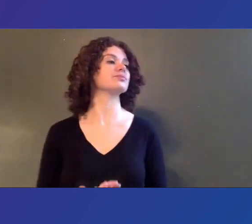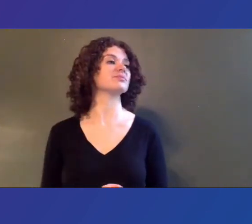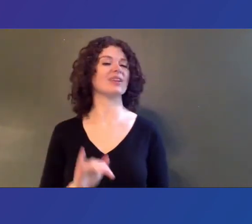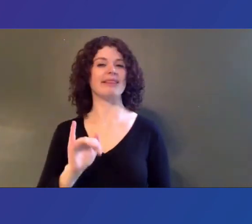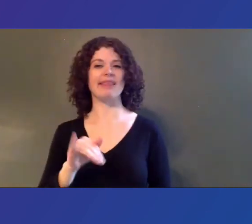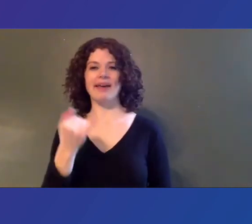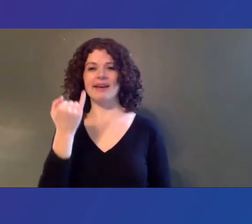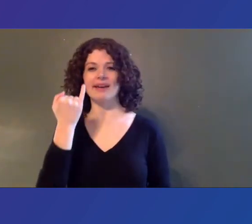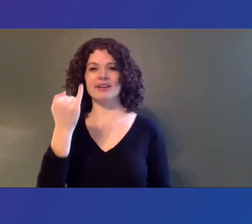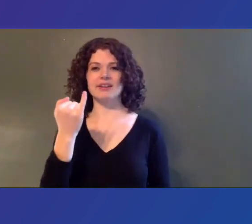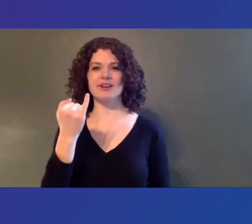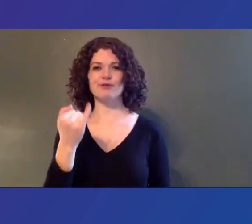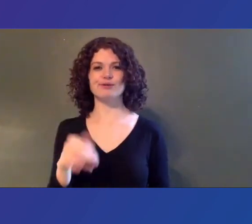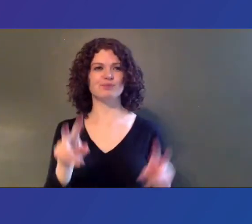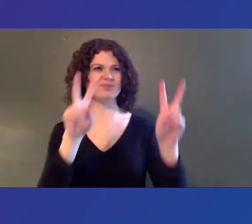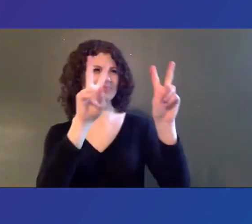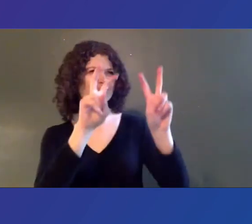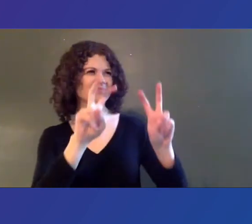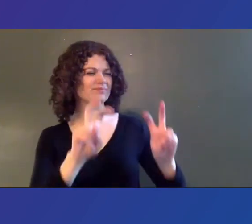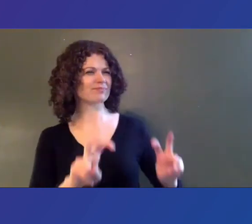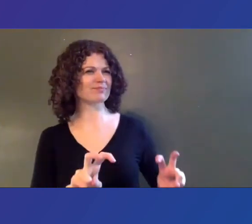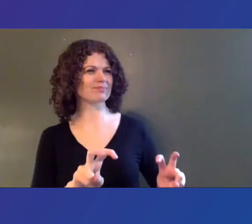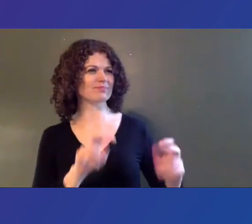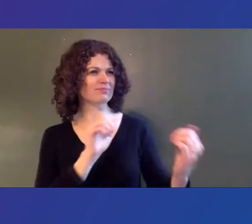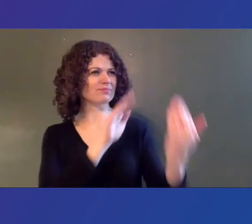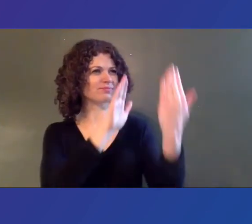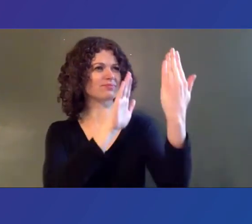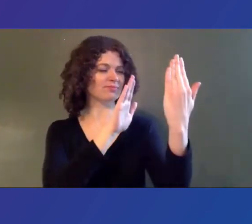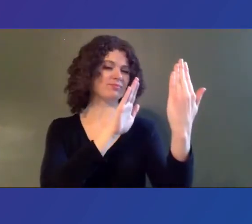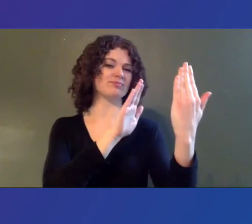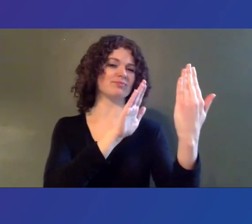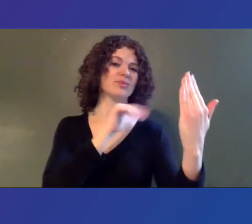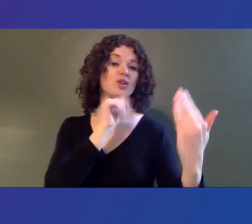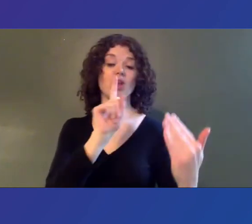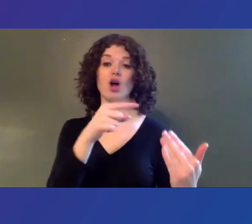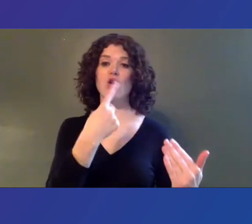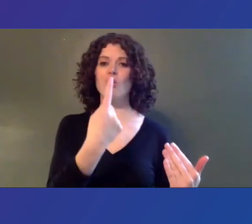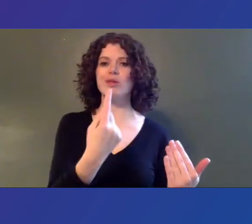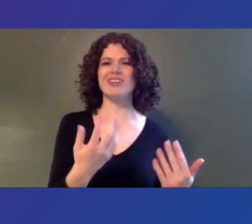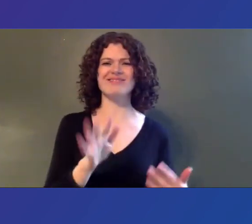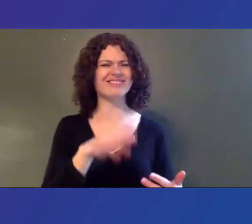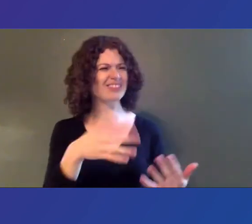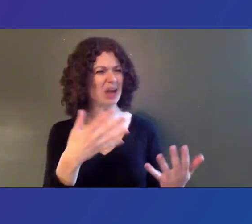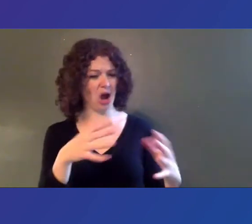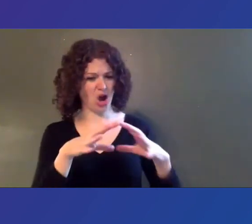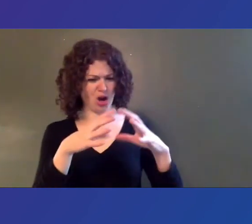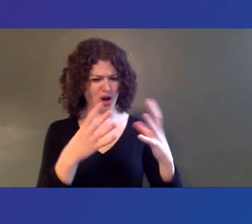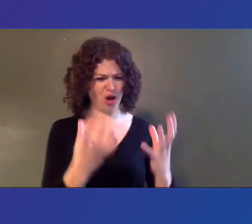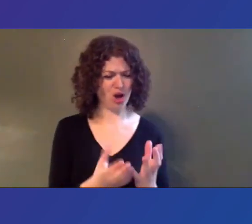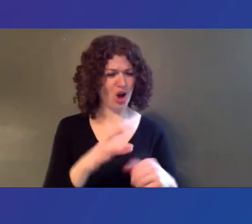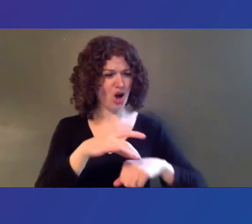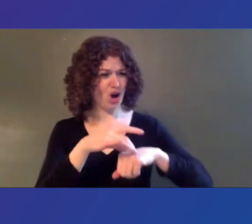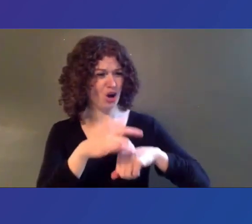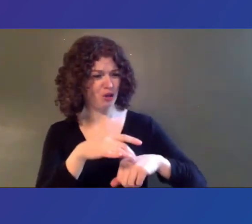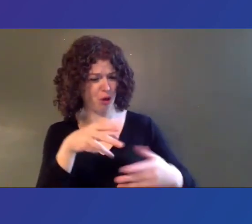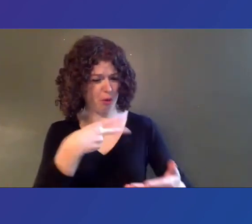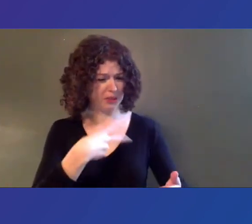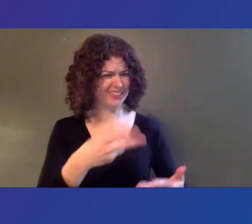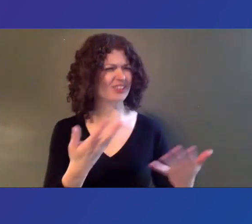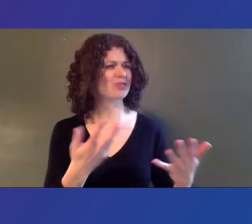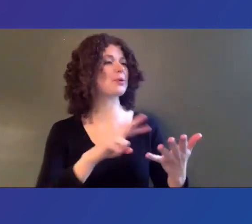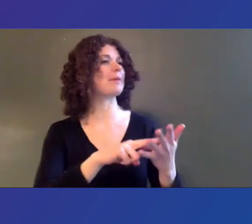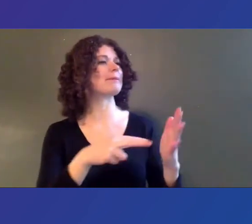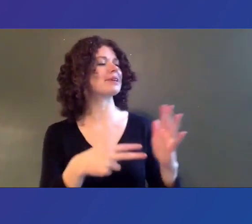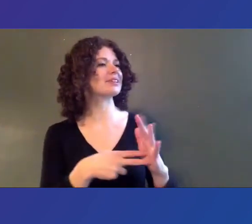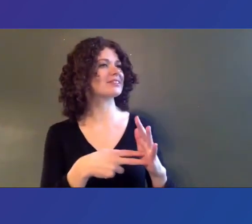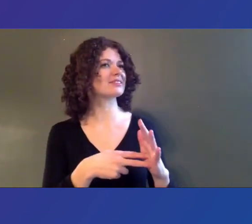interrogating not just the idea of what is global dance forms, but even interrogating what does